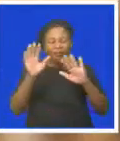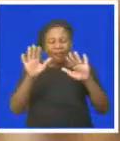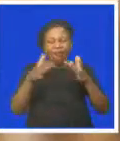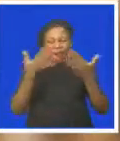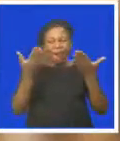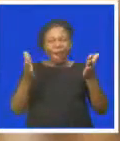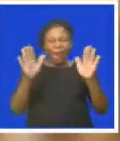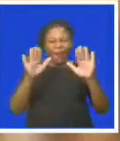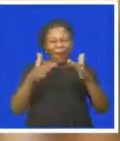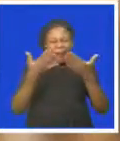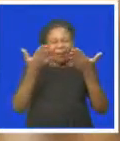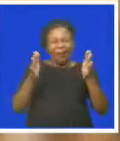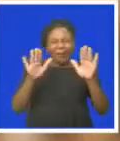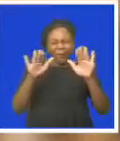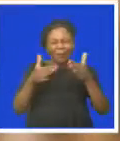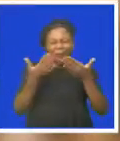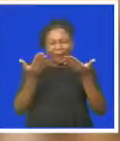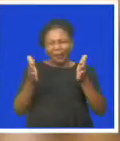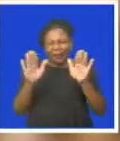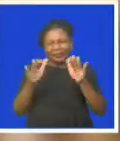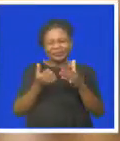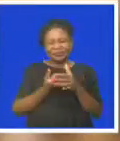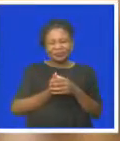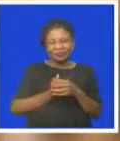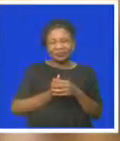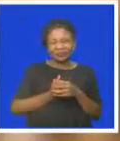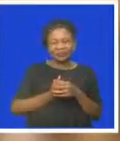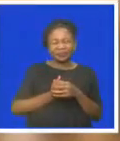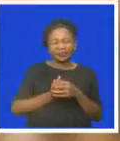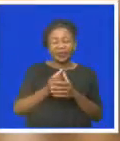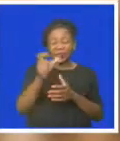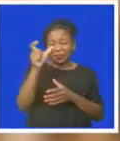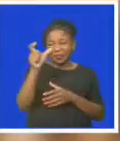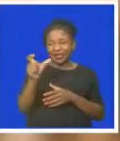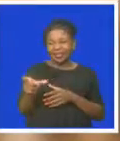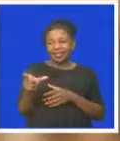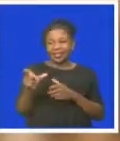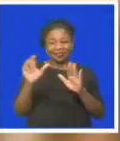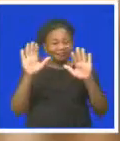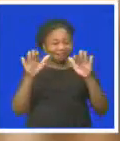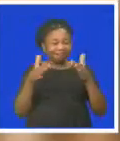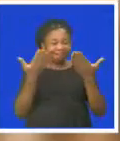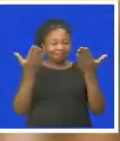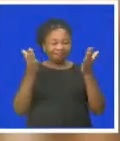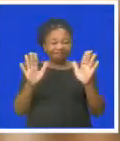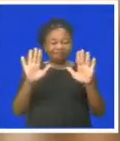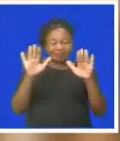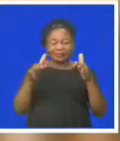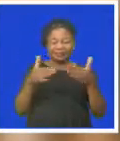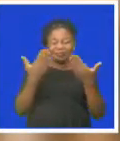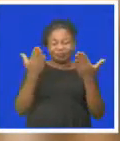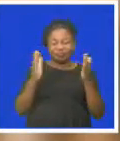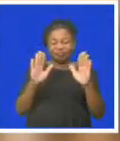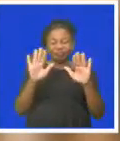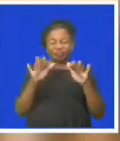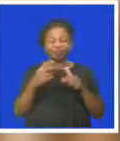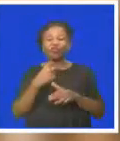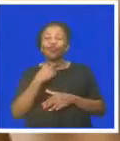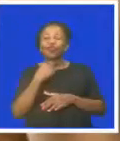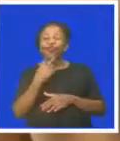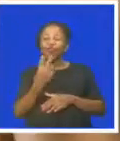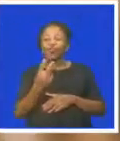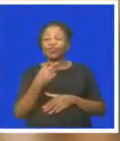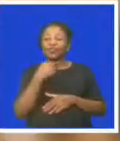make music. A singer is a person who uses his or her voice to make